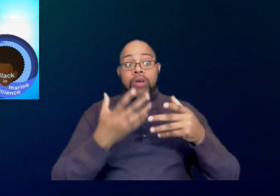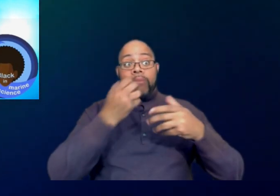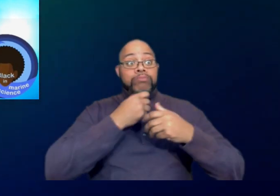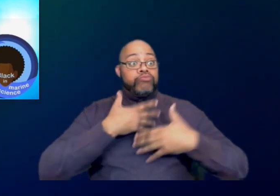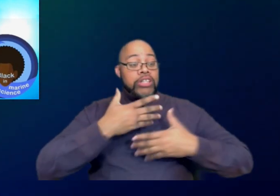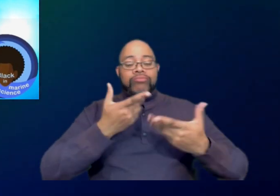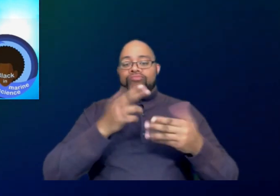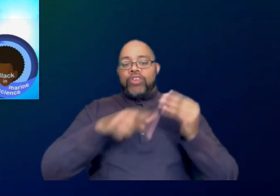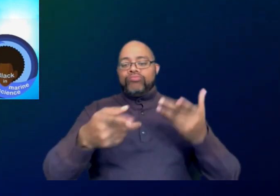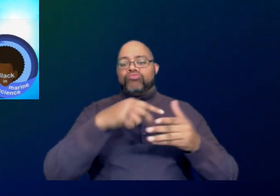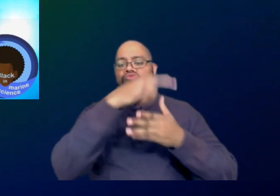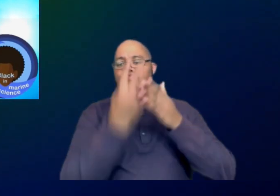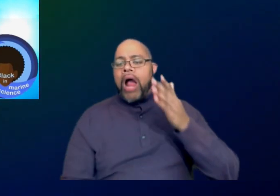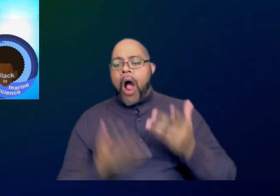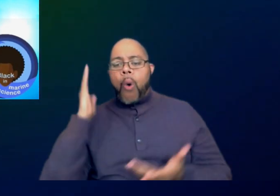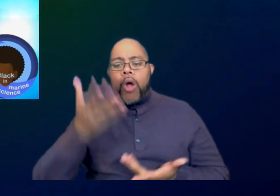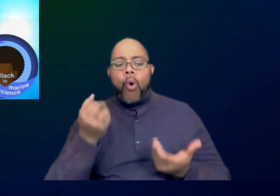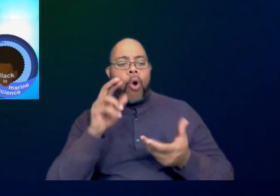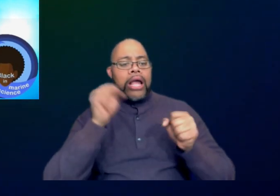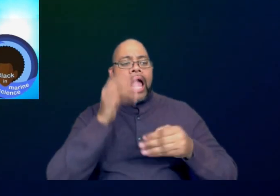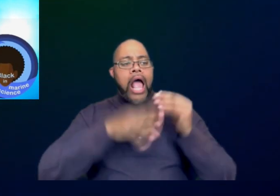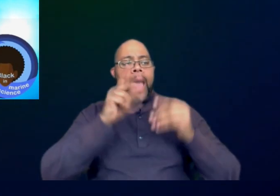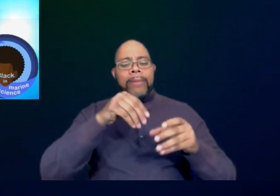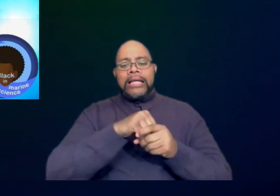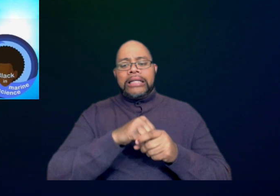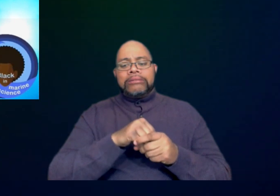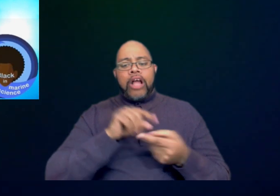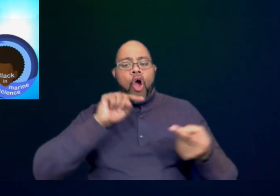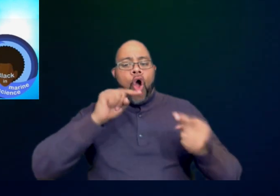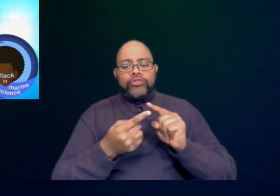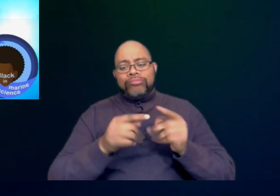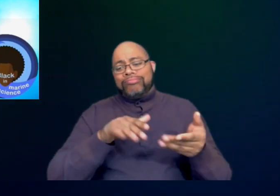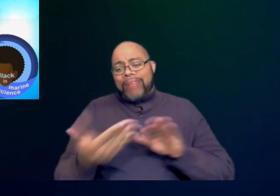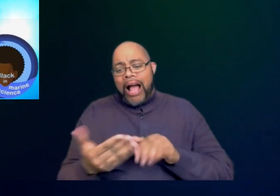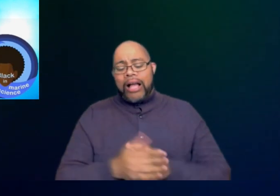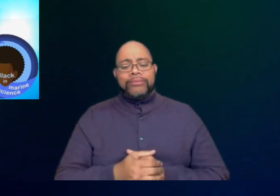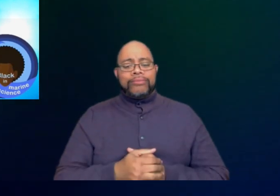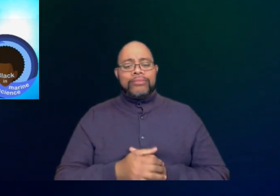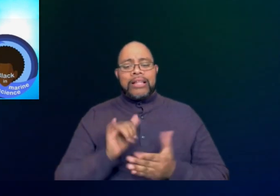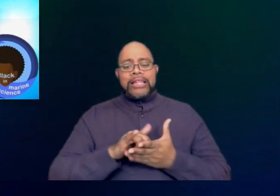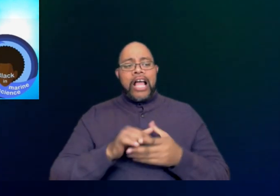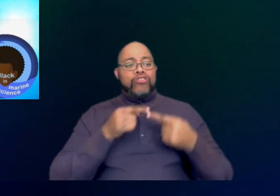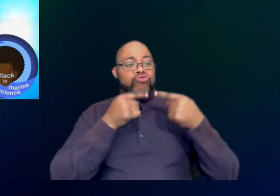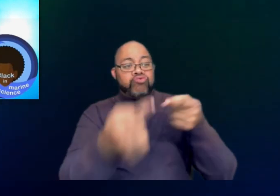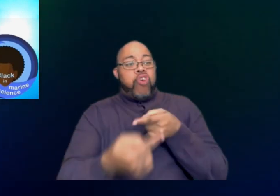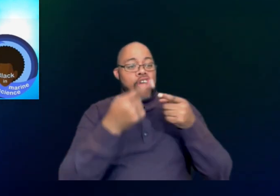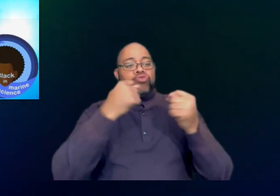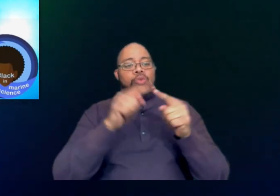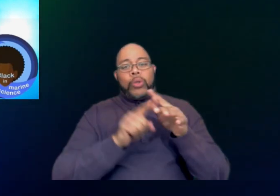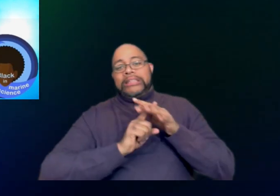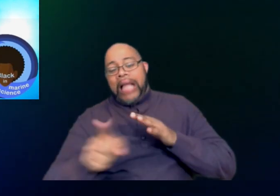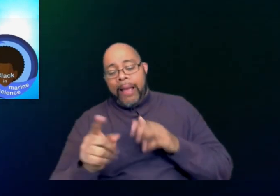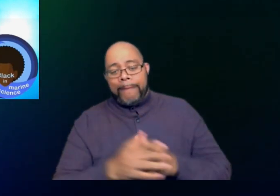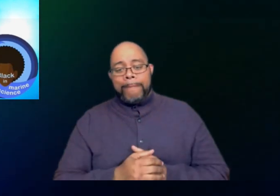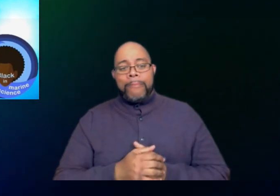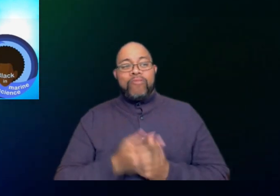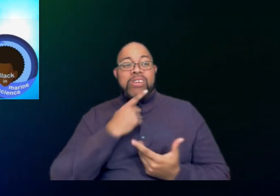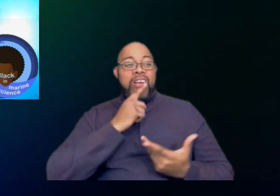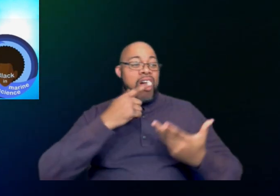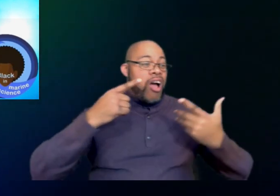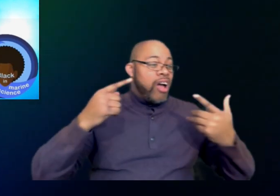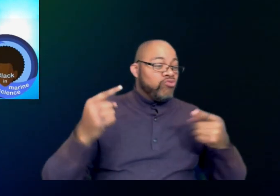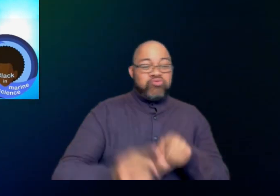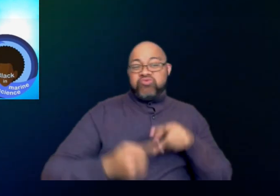surface, it's going to result in them drowning, or they can end up in fatal injury, which is just going to be the struggle of them trying to get out